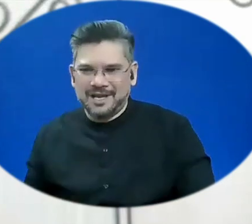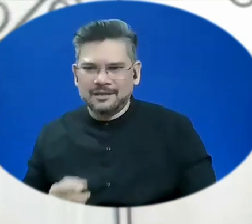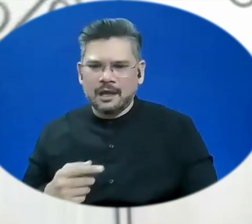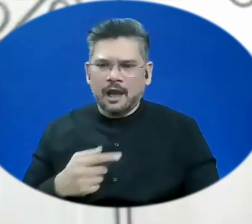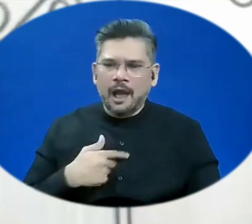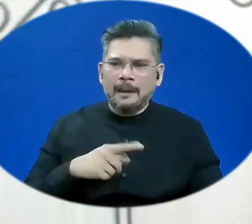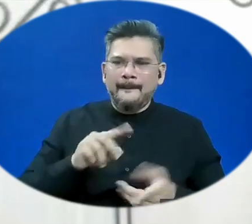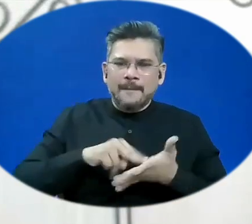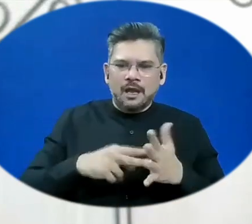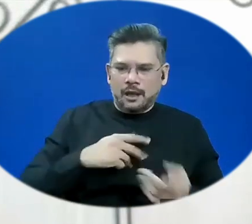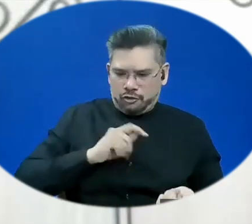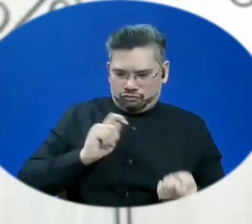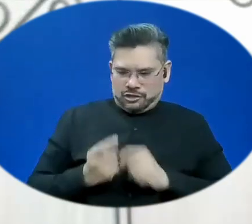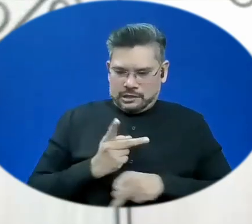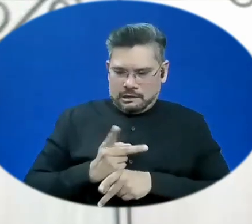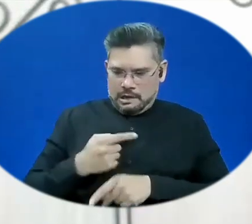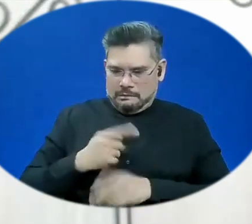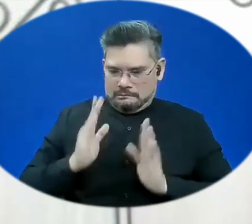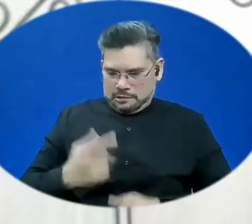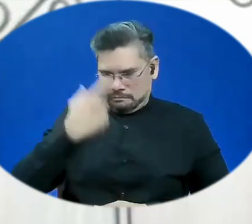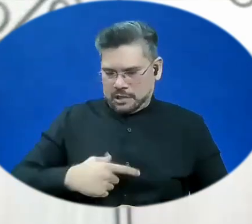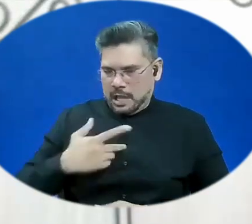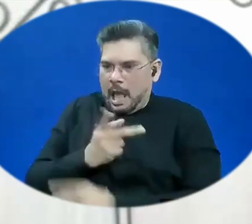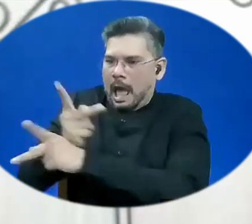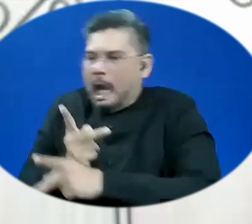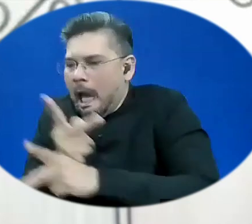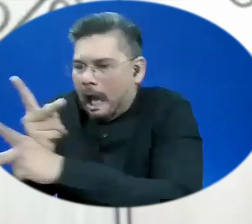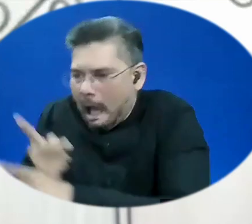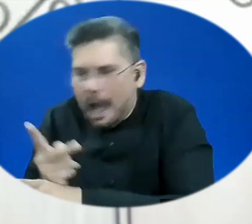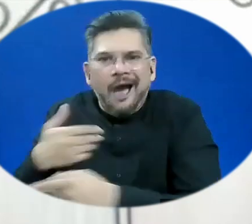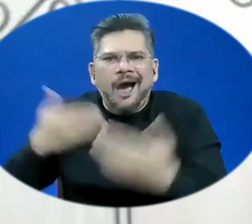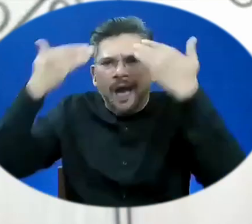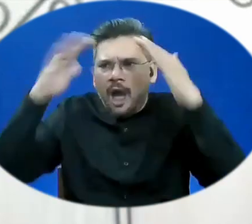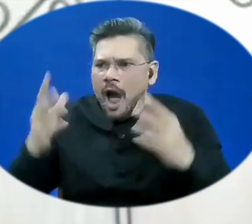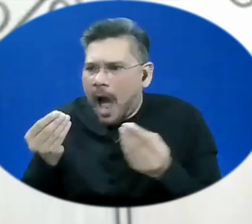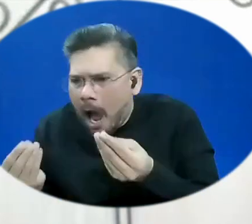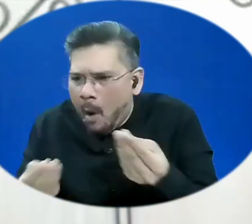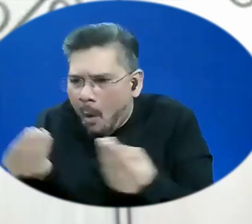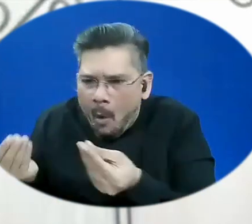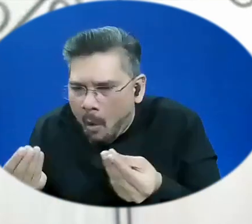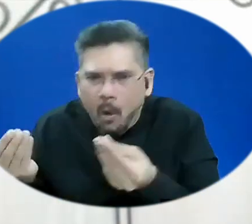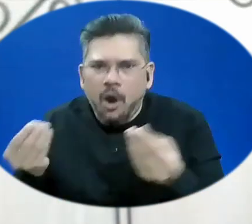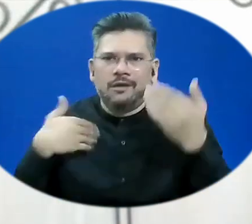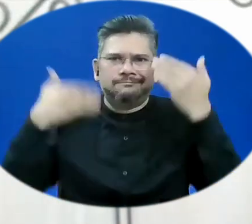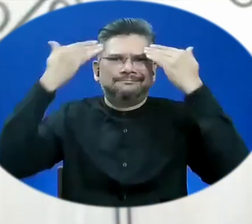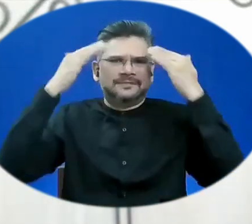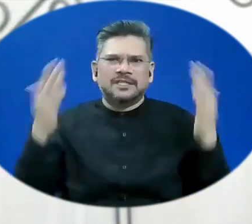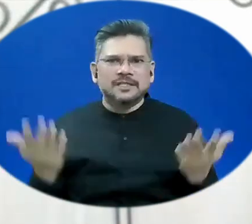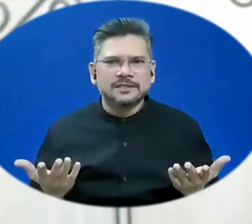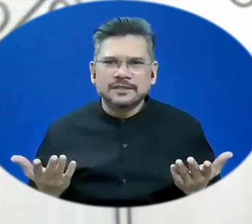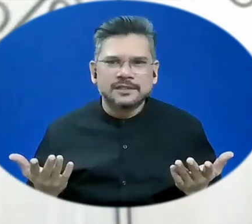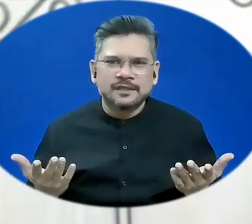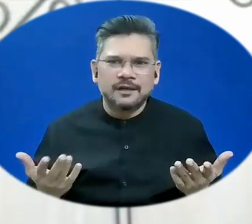him. But I had no idea what was involved, because I was under the understanding that dementia is all